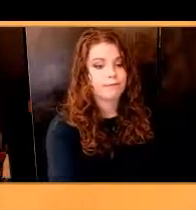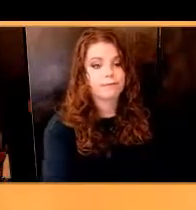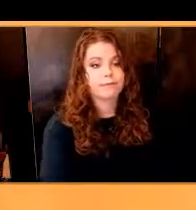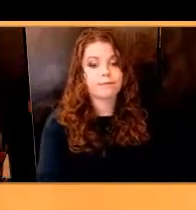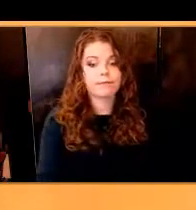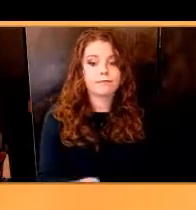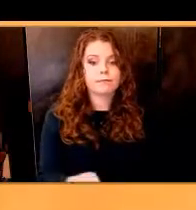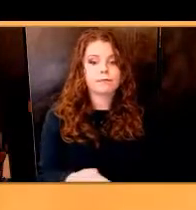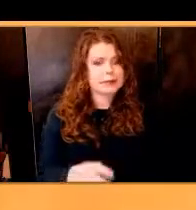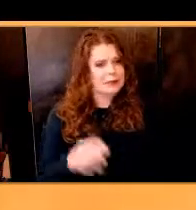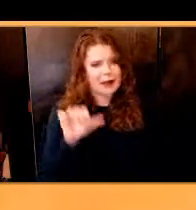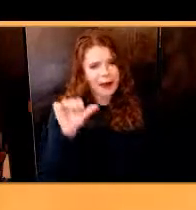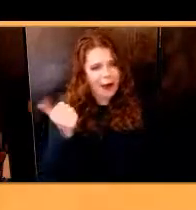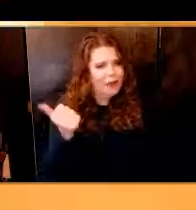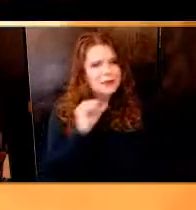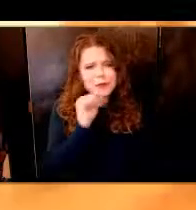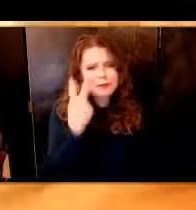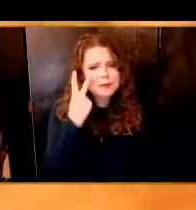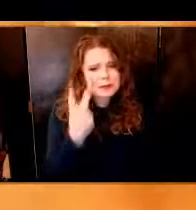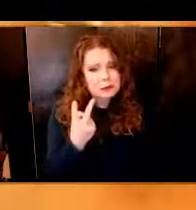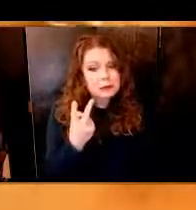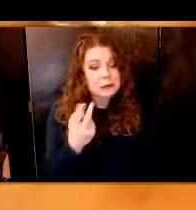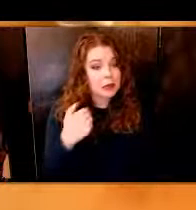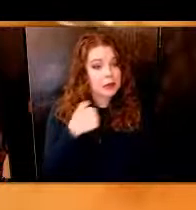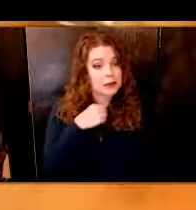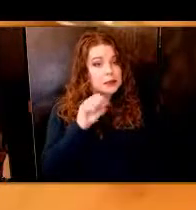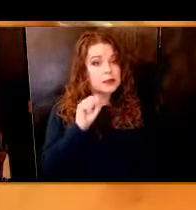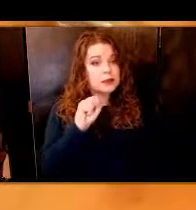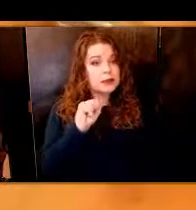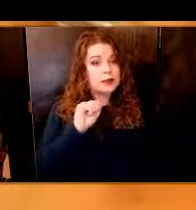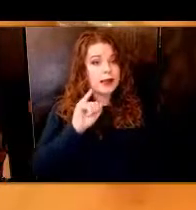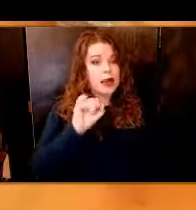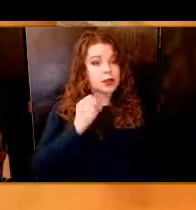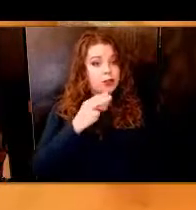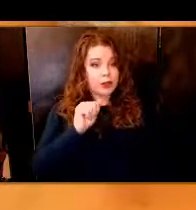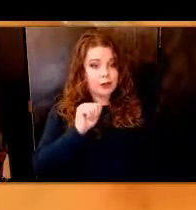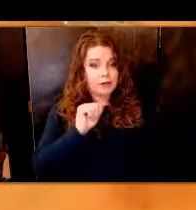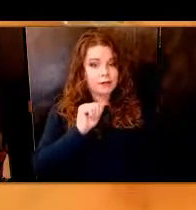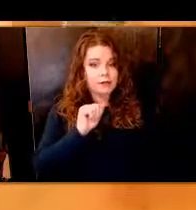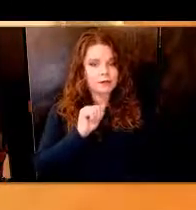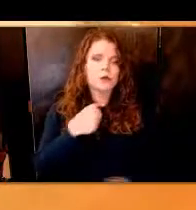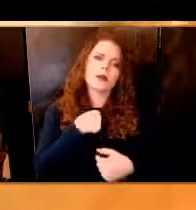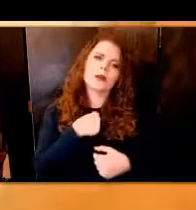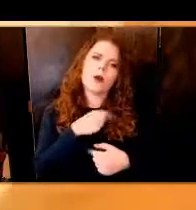I don't see anybody else with the 2/4. I see Sasha. I'm sorry, a 1/4.